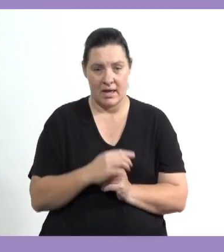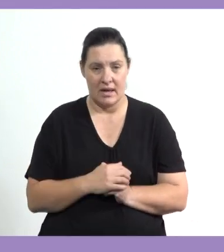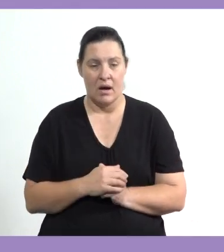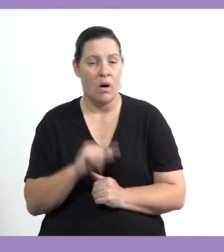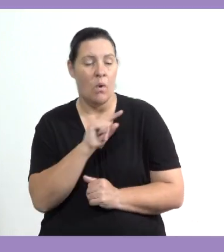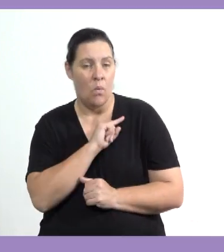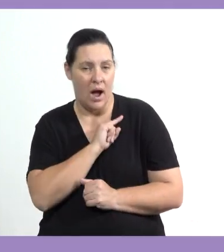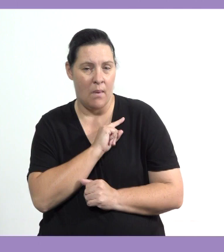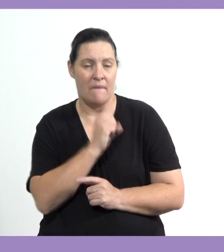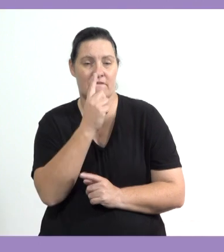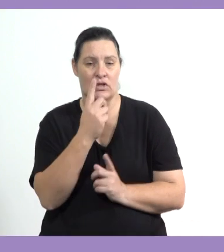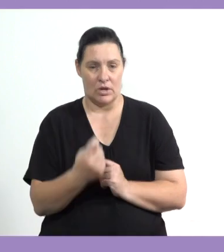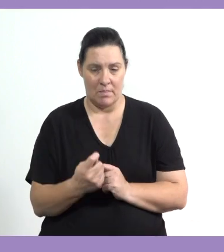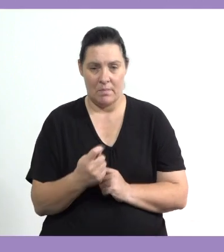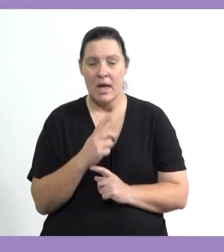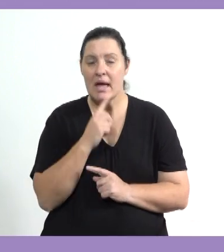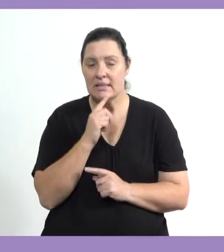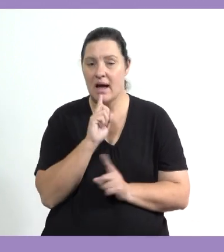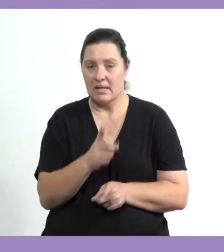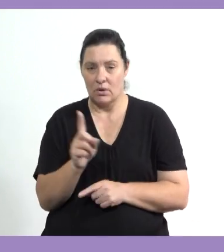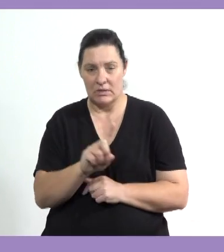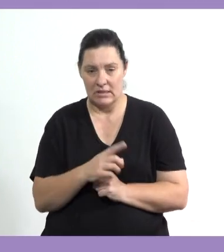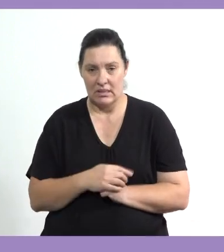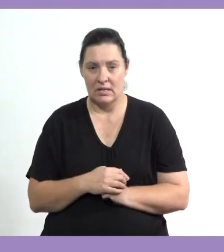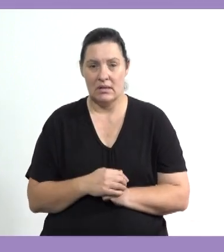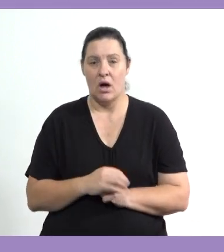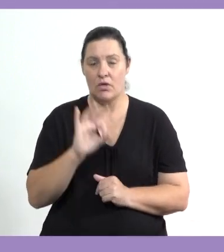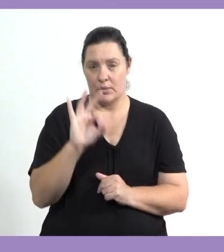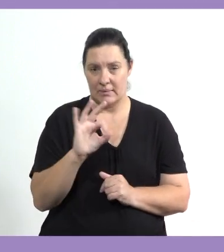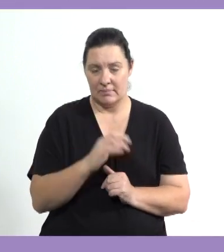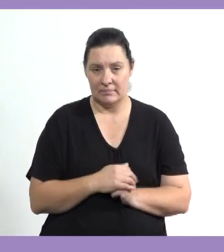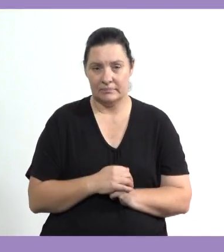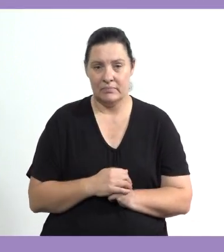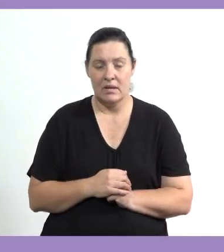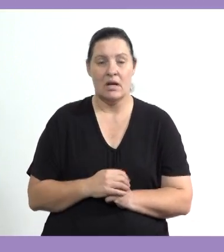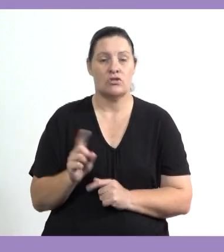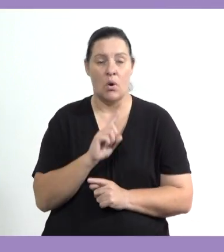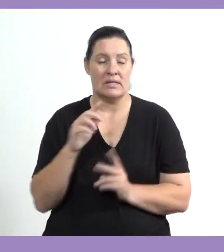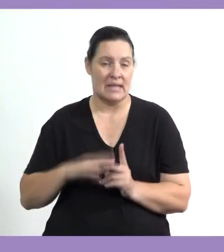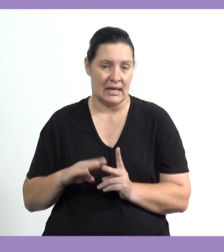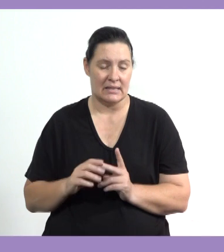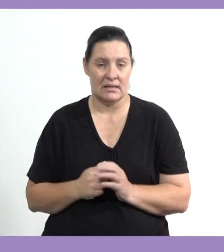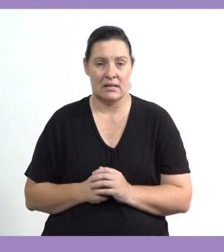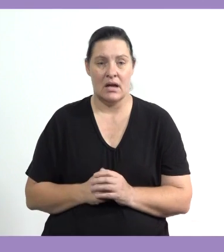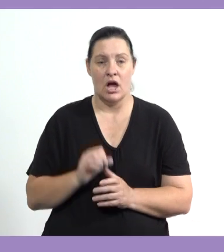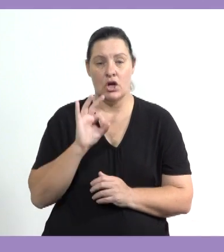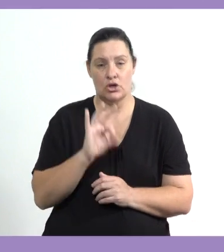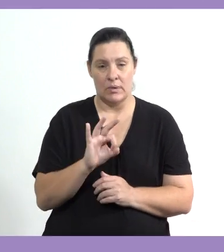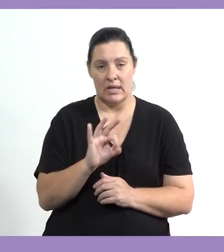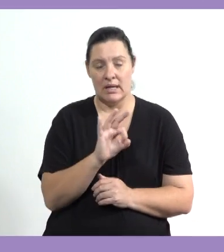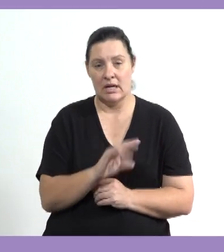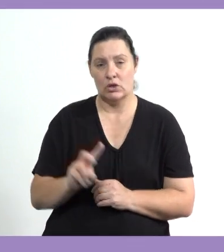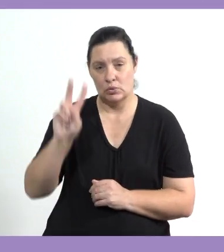1, because we are working with the first term, and the answer there is going to be our 3. For the second term, it's going to be